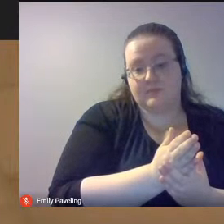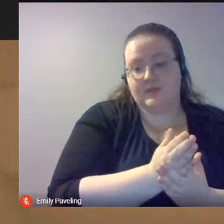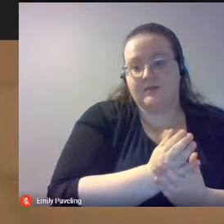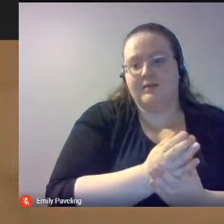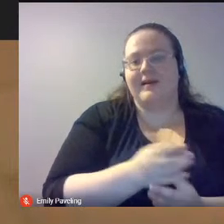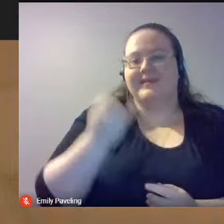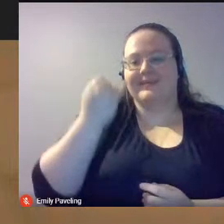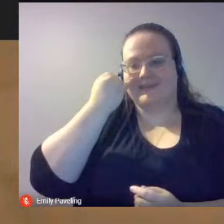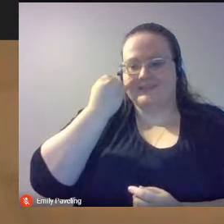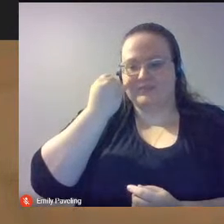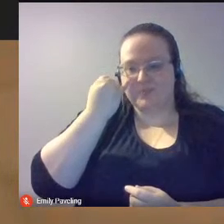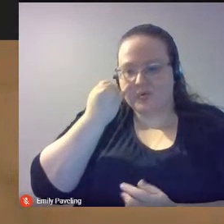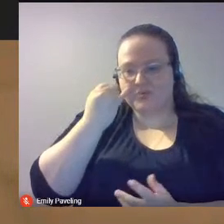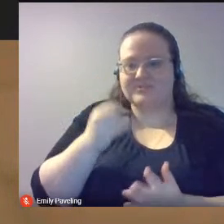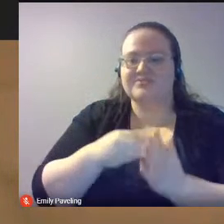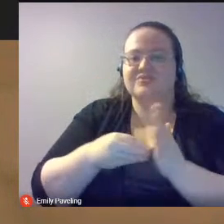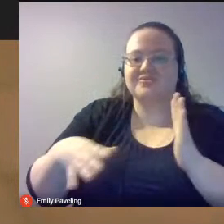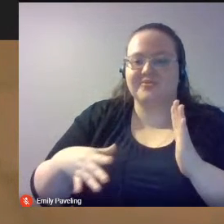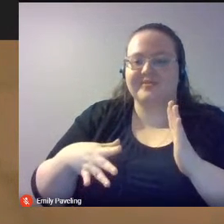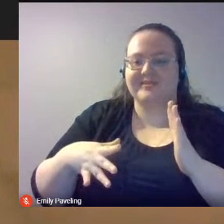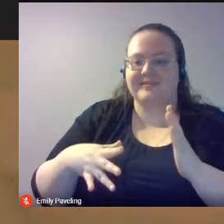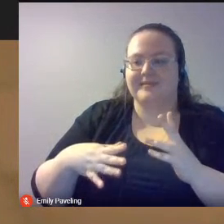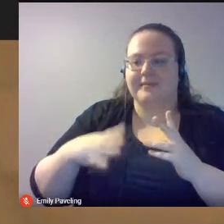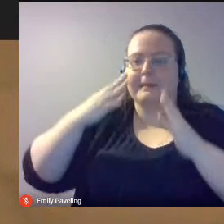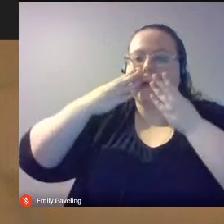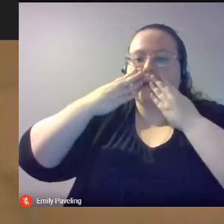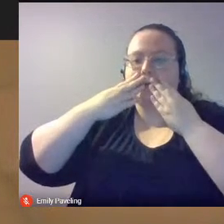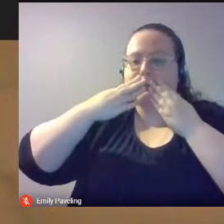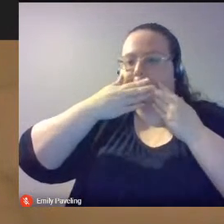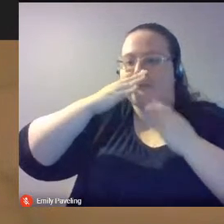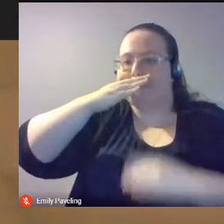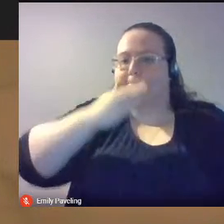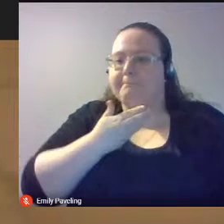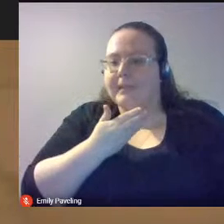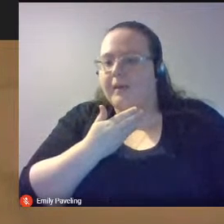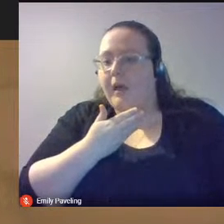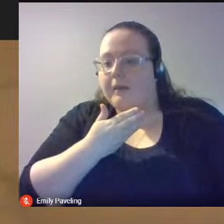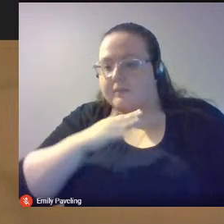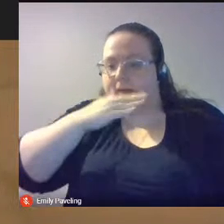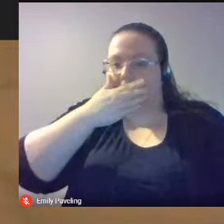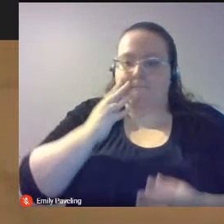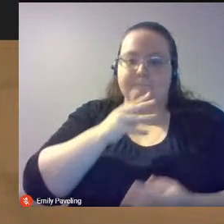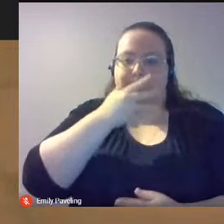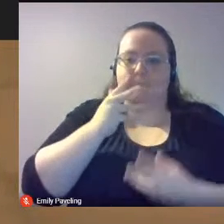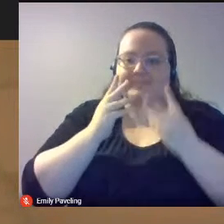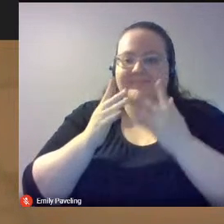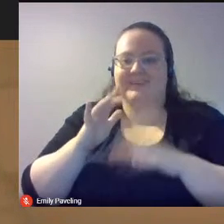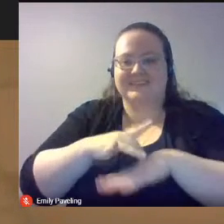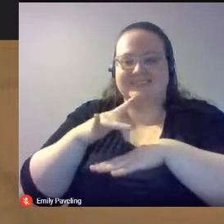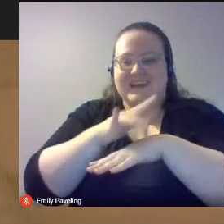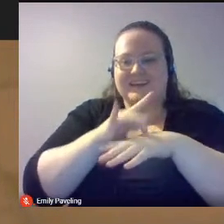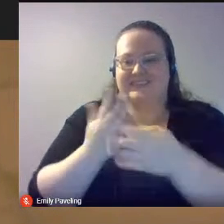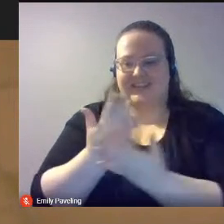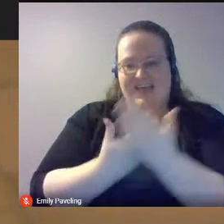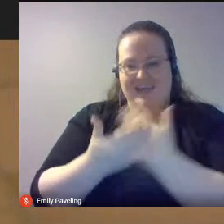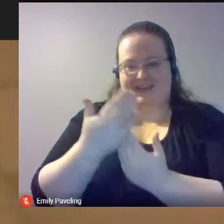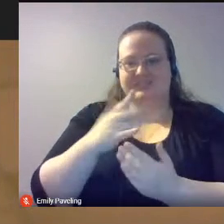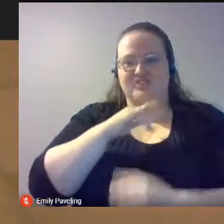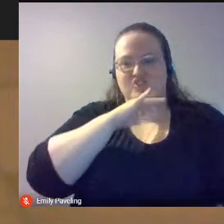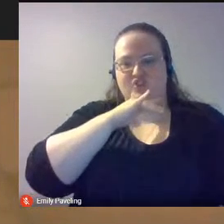or move their masks with their dirty hands, and therefore it's really important to incorporate good hand hygiene with mask